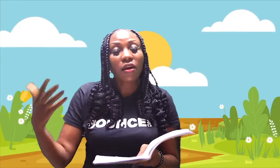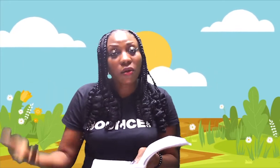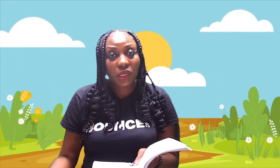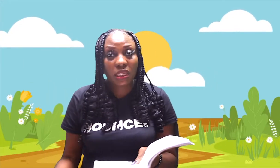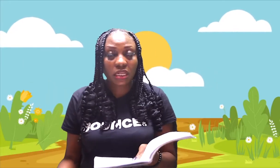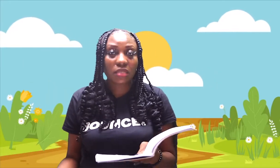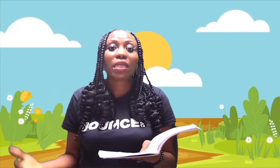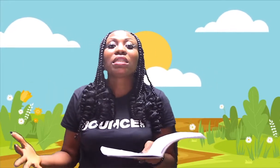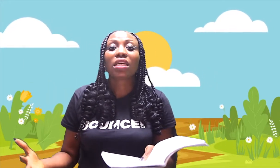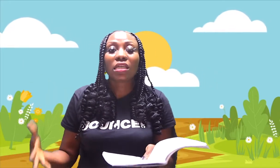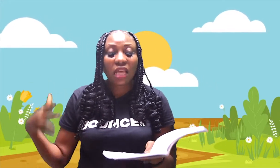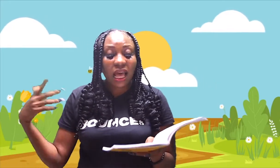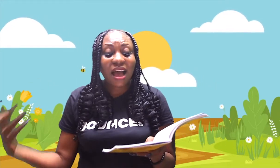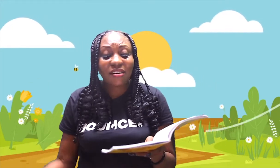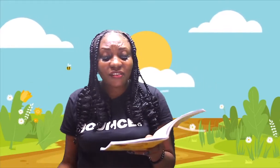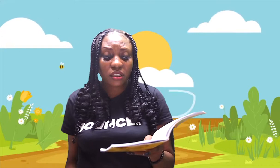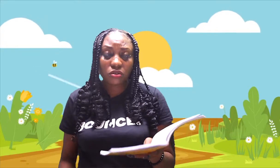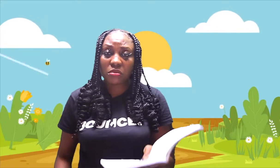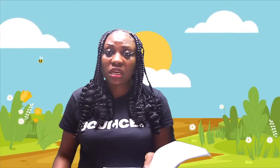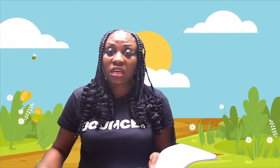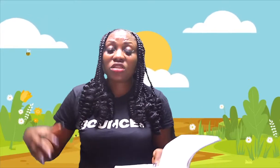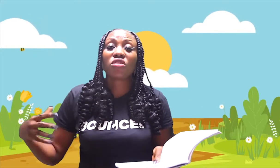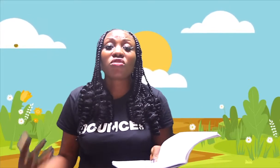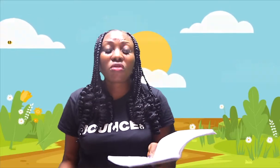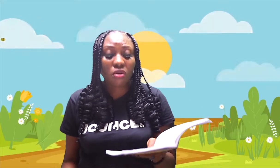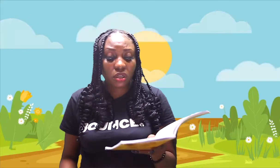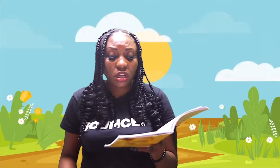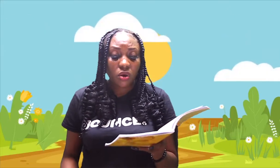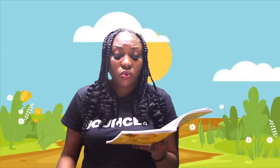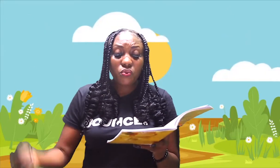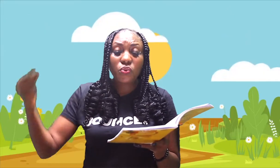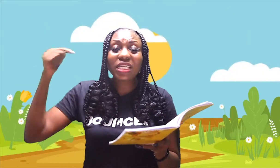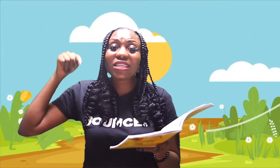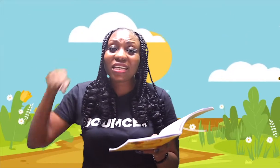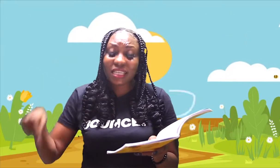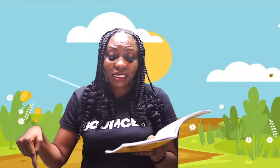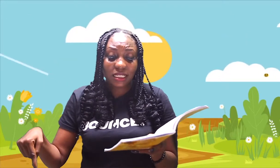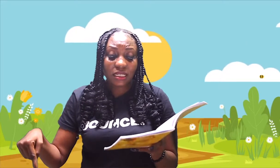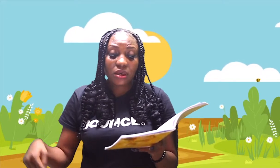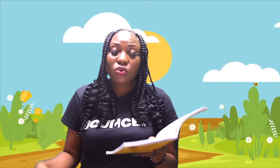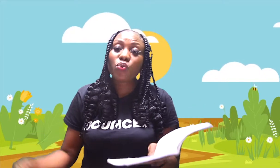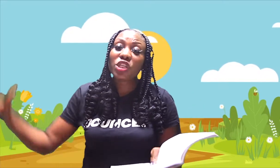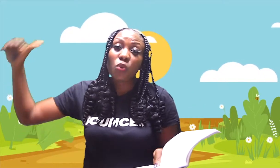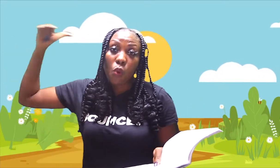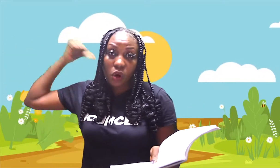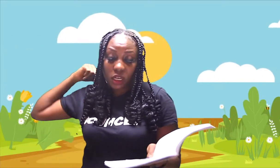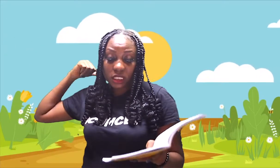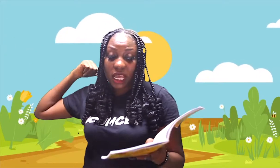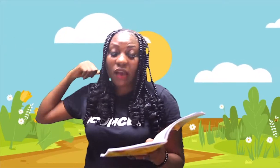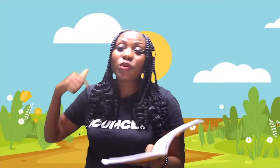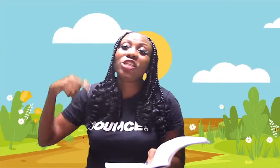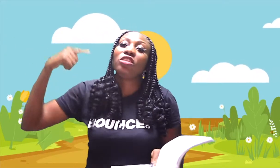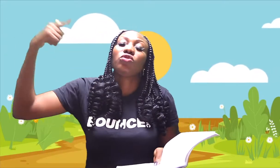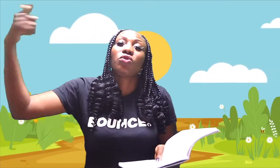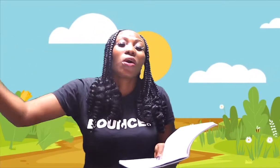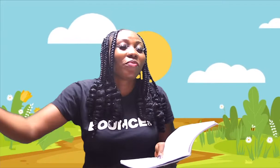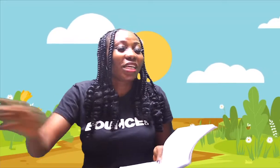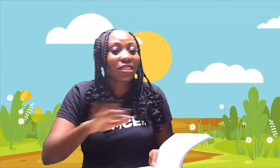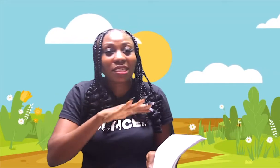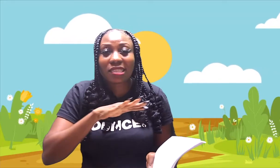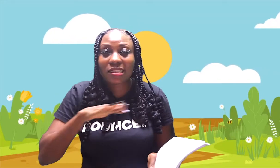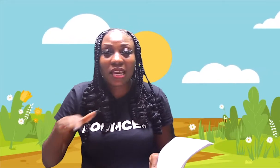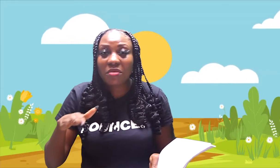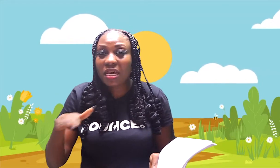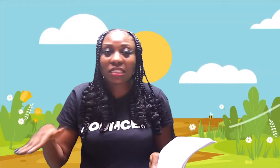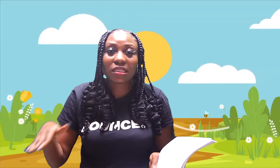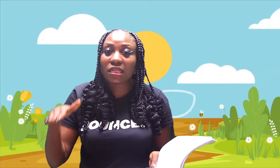also echoing this by saying Alpha and Omega, the God who, which is, which was, and which is to come.